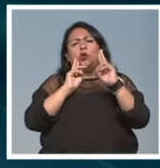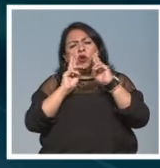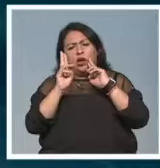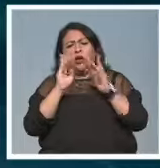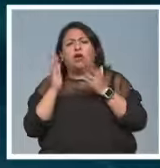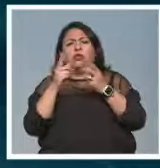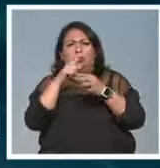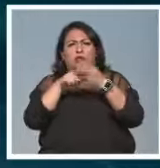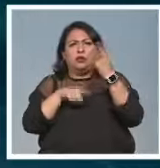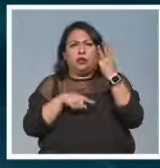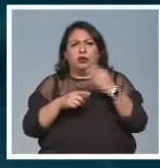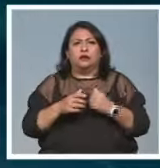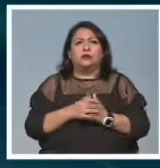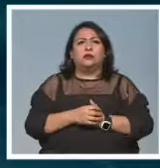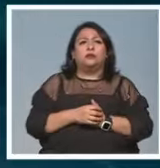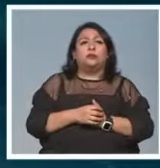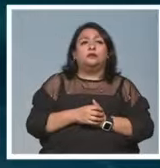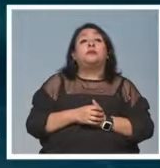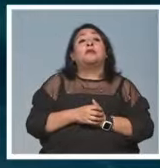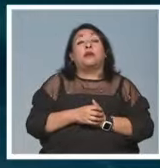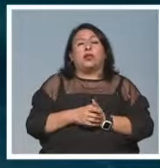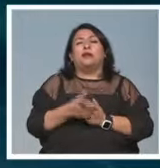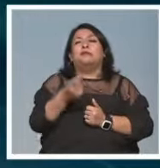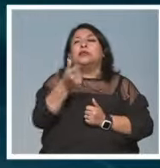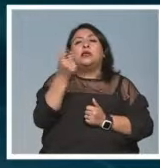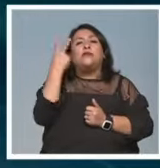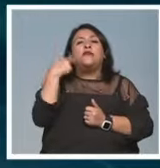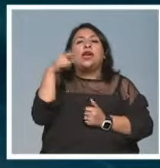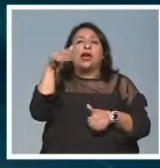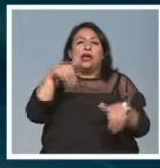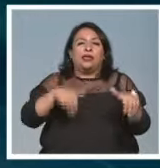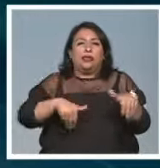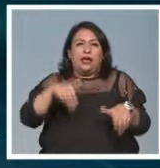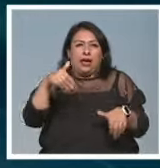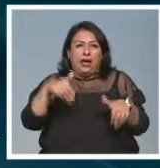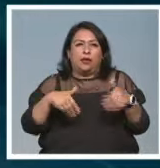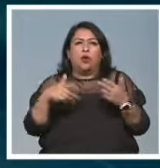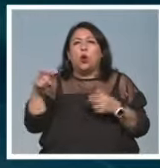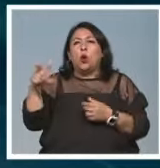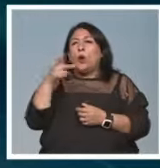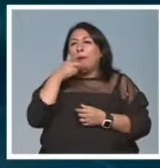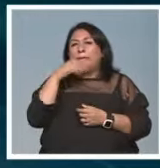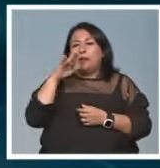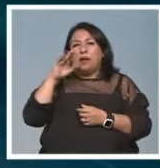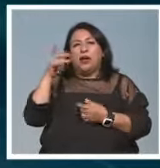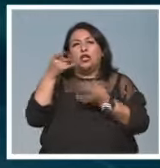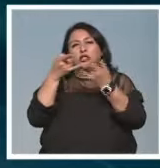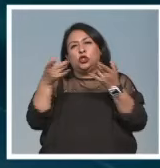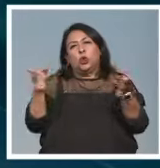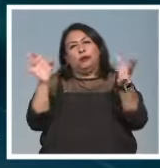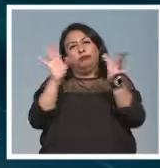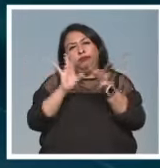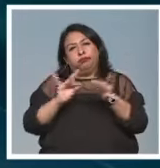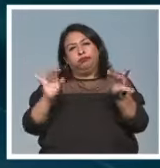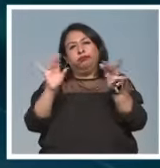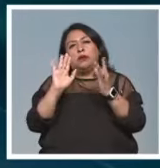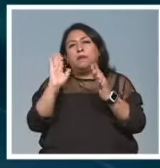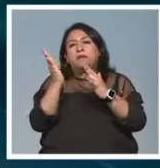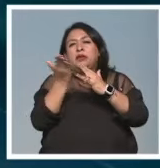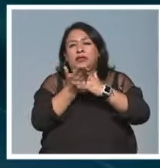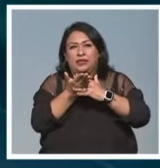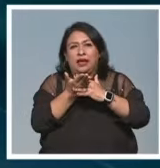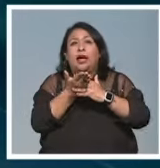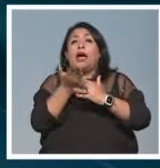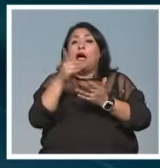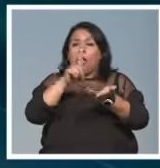dancing. It's more a theatrical journey with Michael telling loads of stories, and